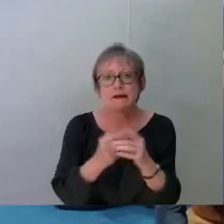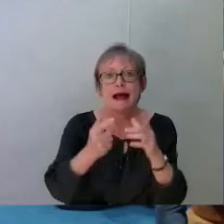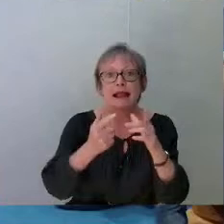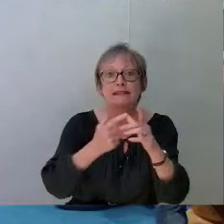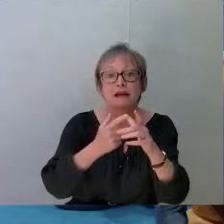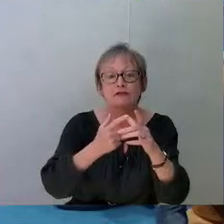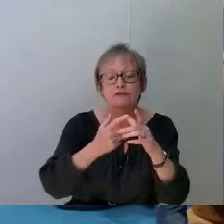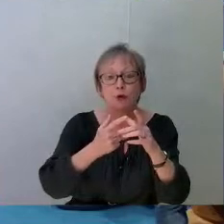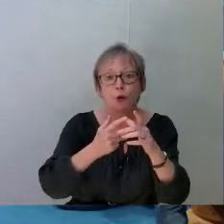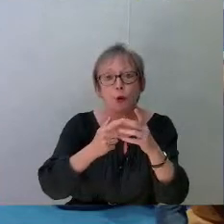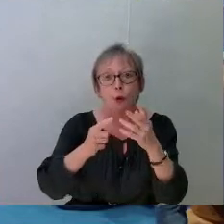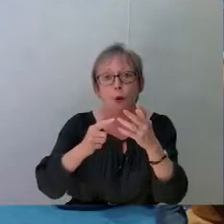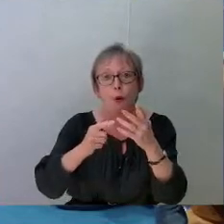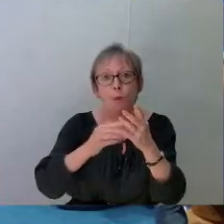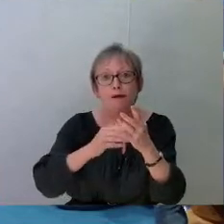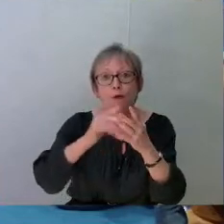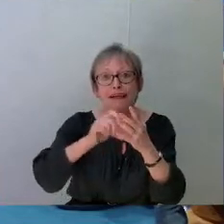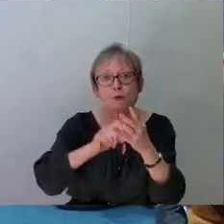Alexandra Faneromeniti.